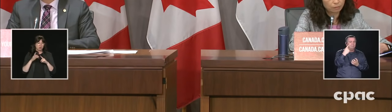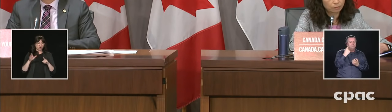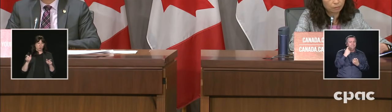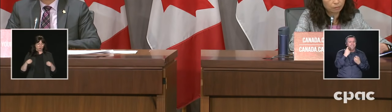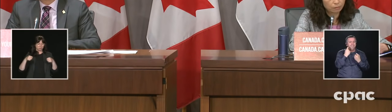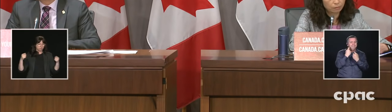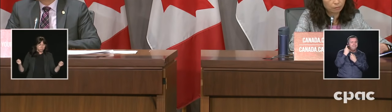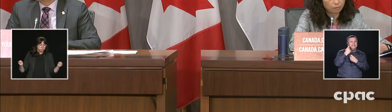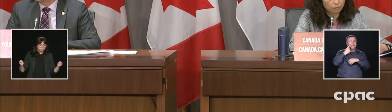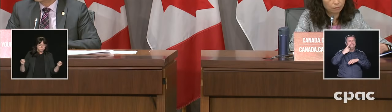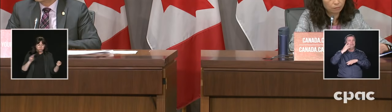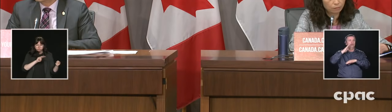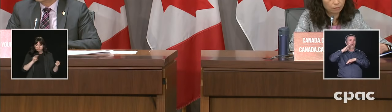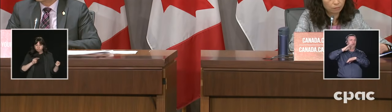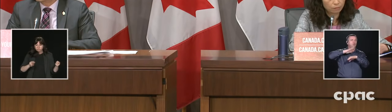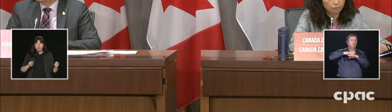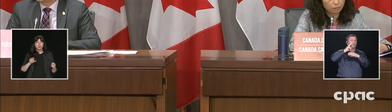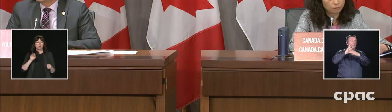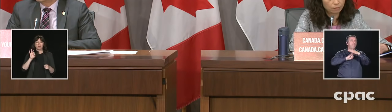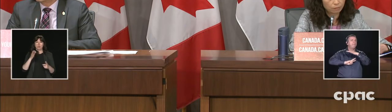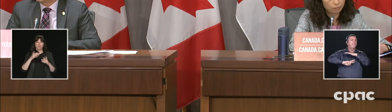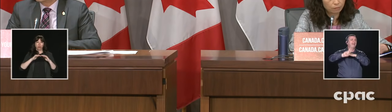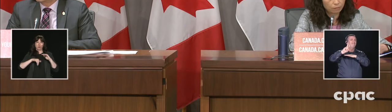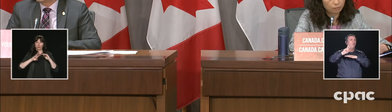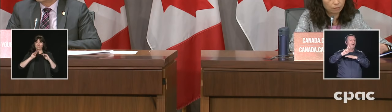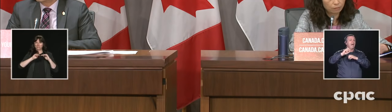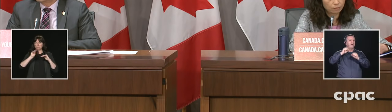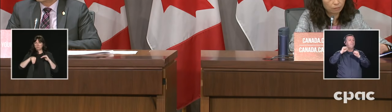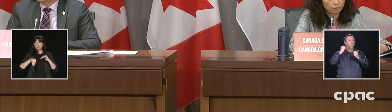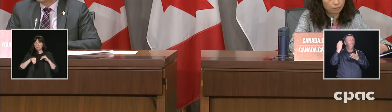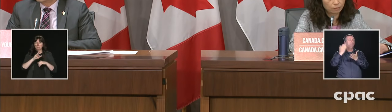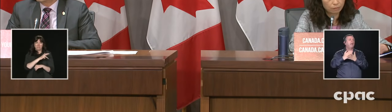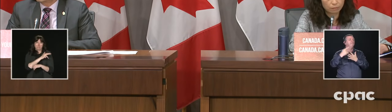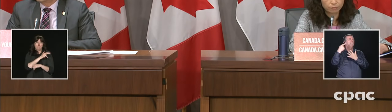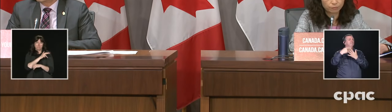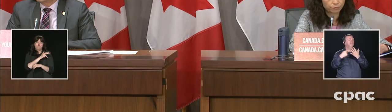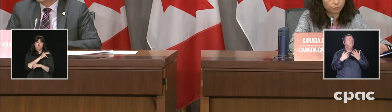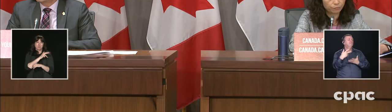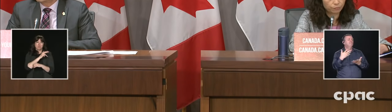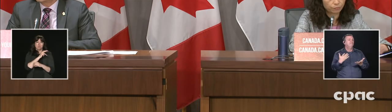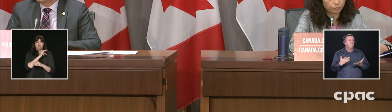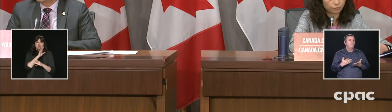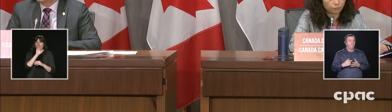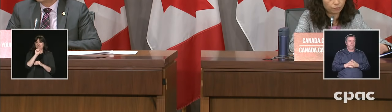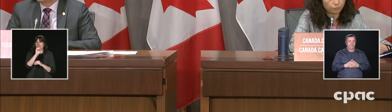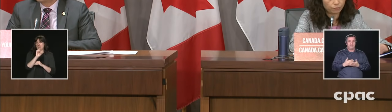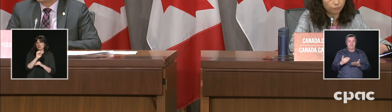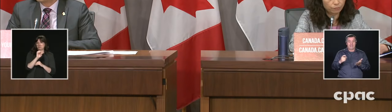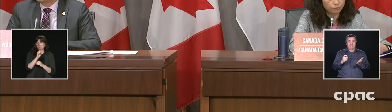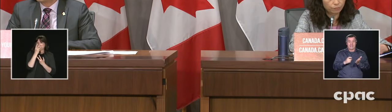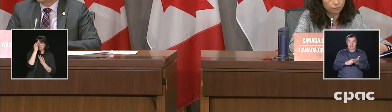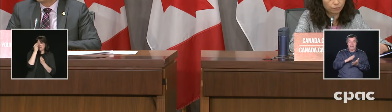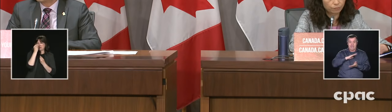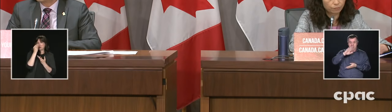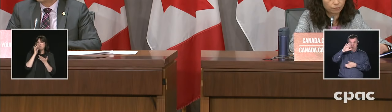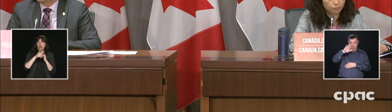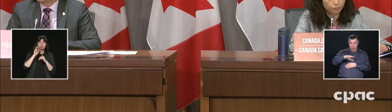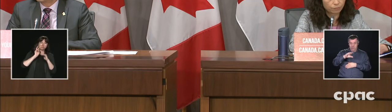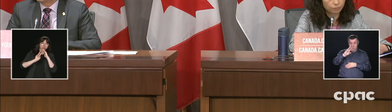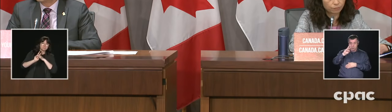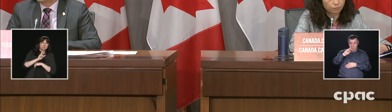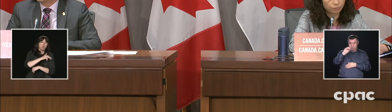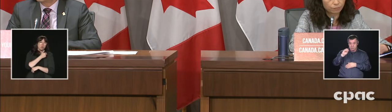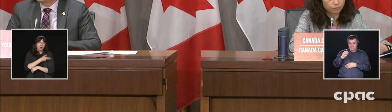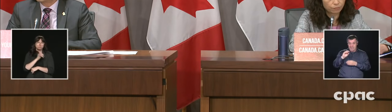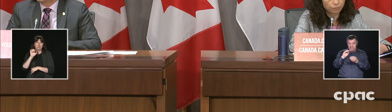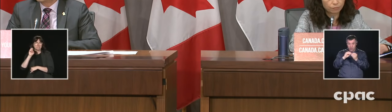with less than 60%, it seems, of case data to work with to make your numbers on hospitalization and ICU? Maybe you can clarify some of that. I